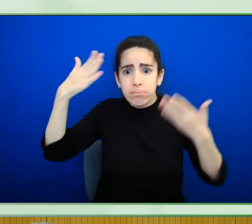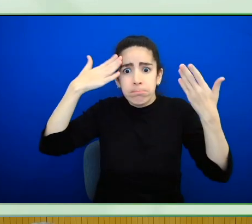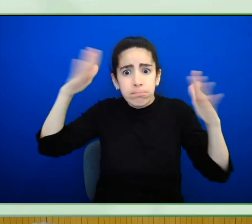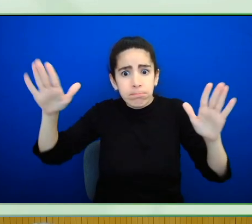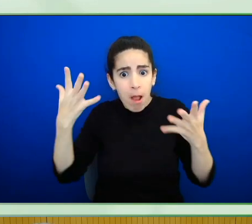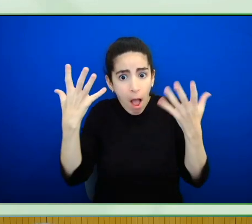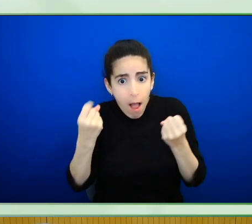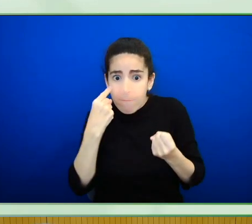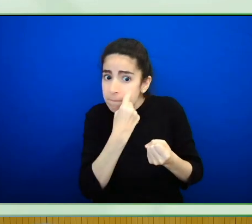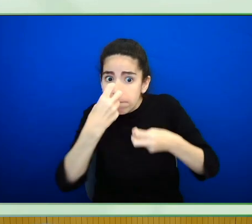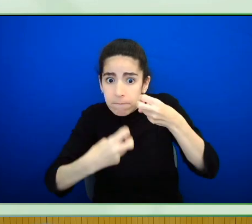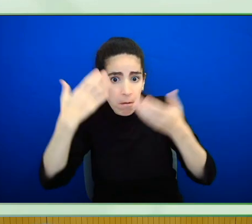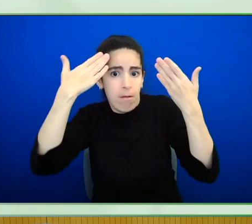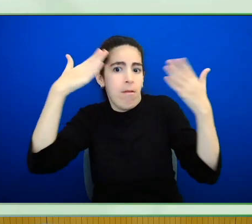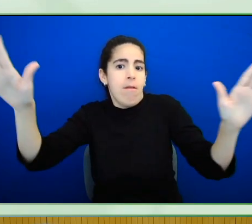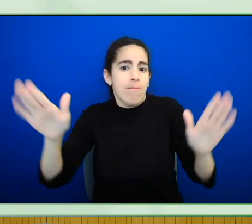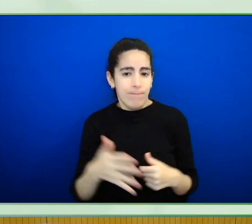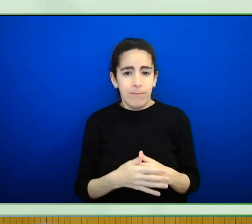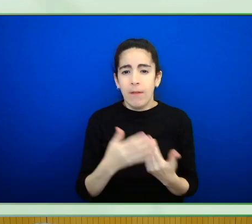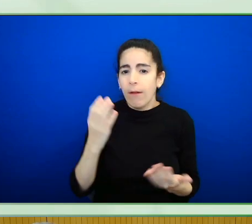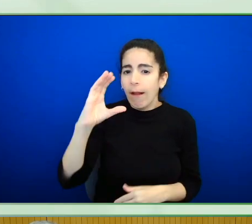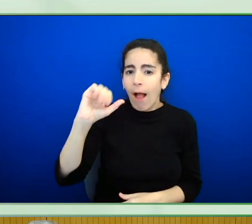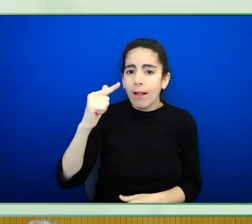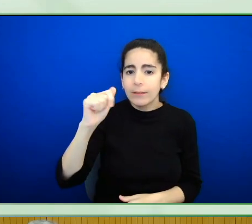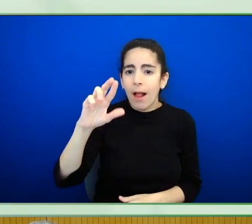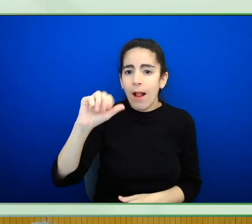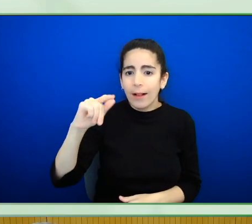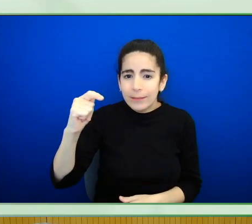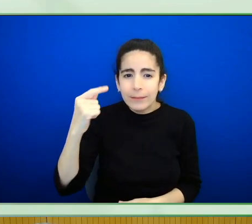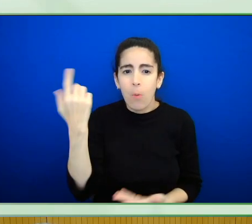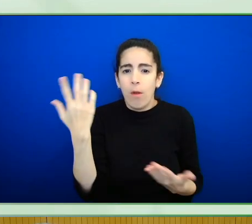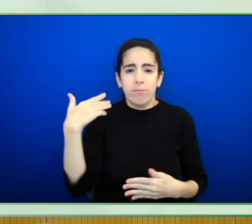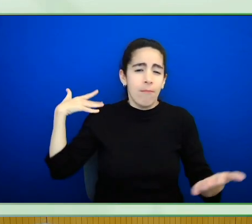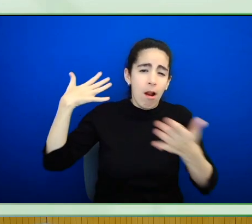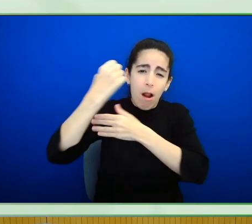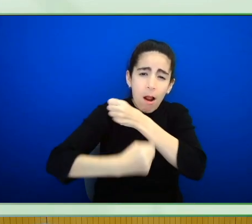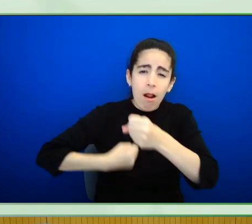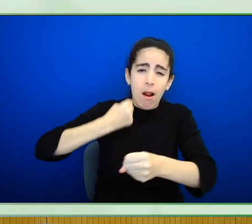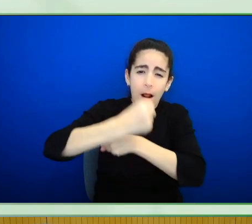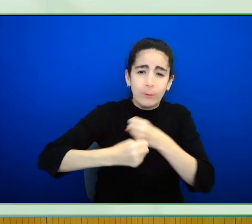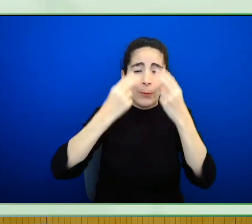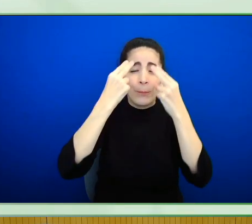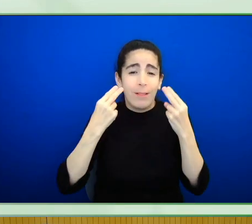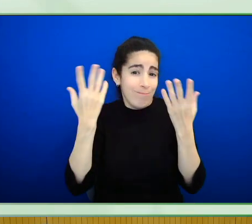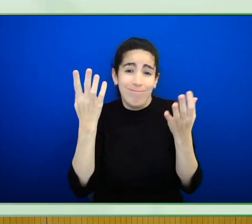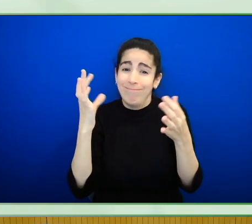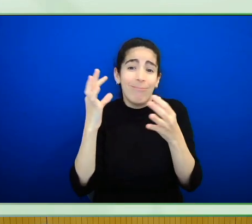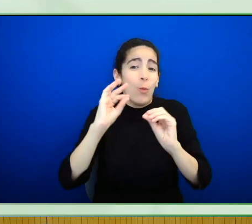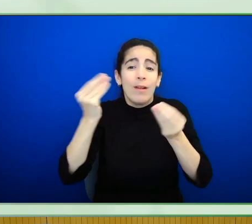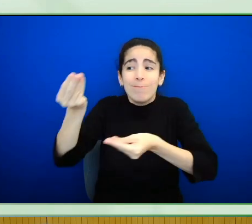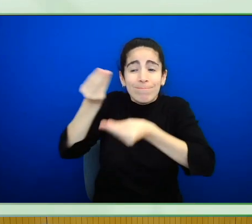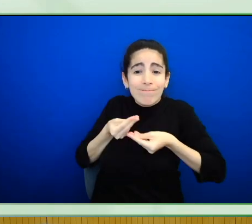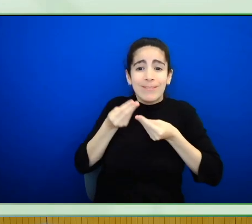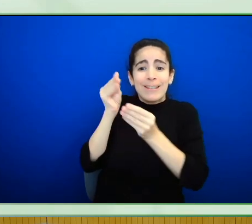capture, and when the patient is identified with an eye health need, they are referred on to the follow-up care. We enable that